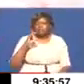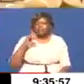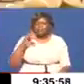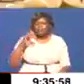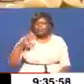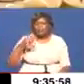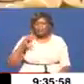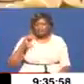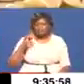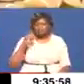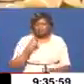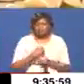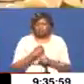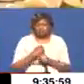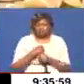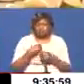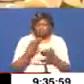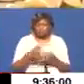offering.